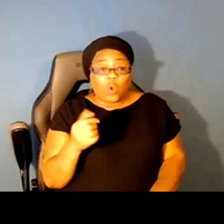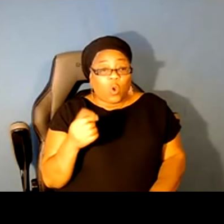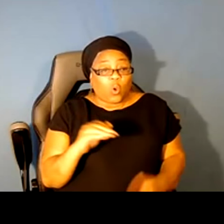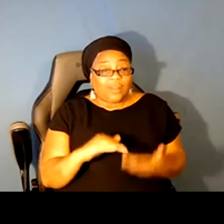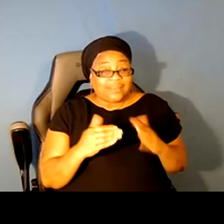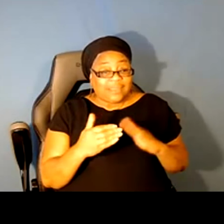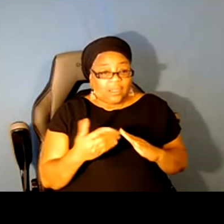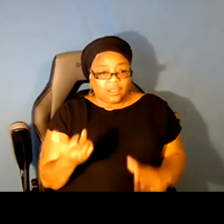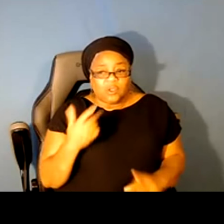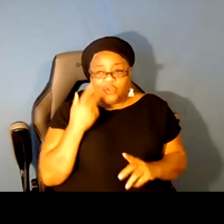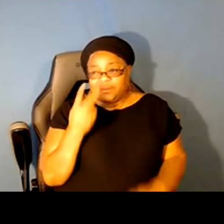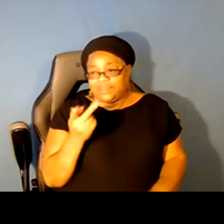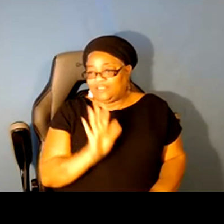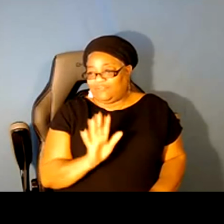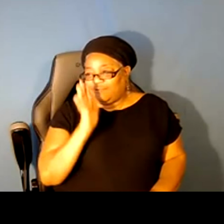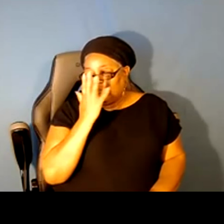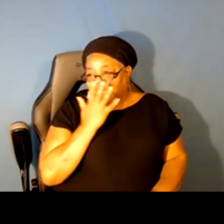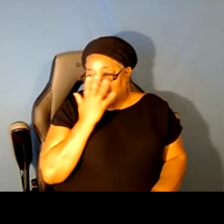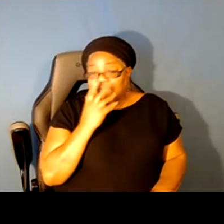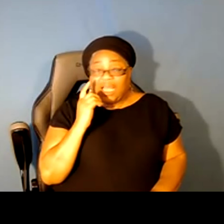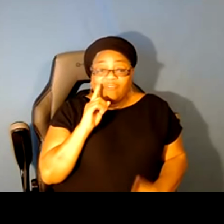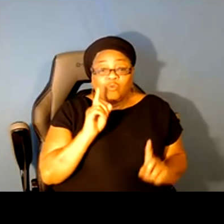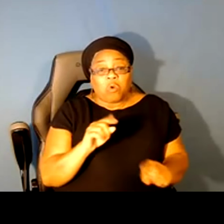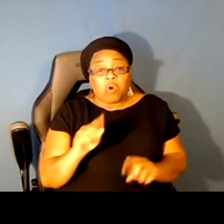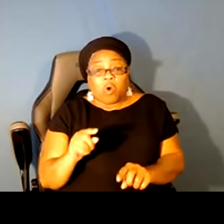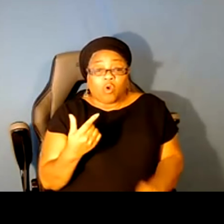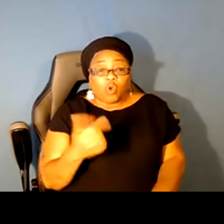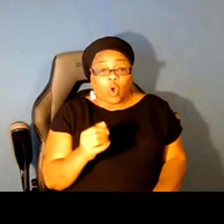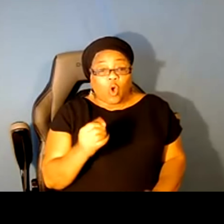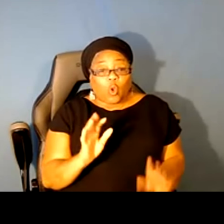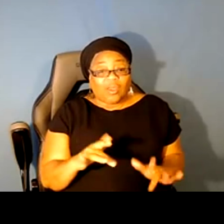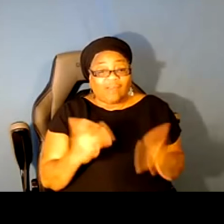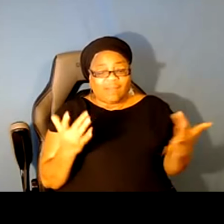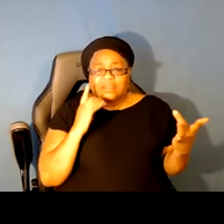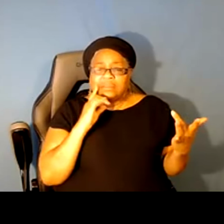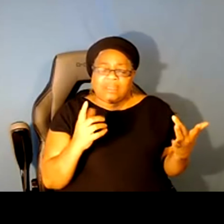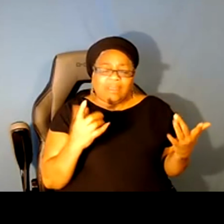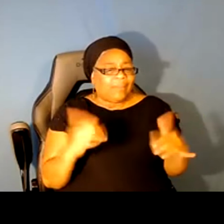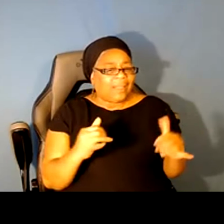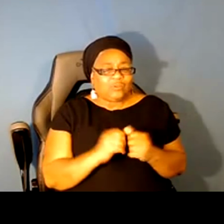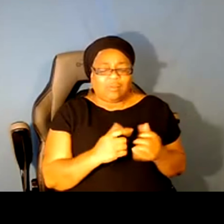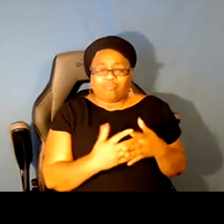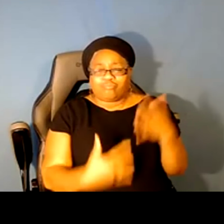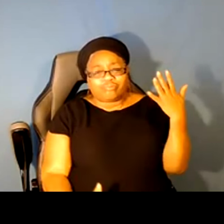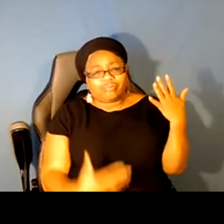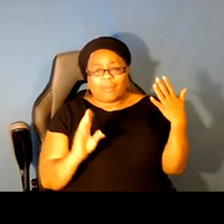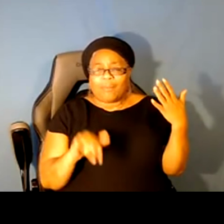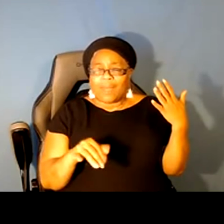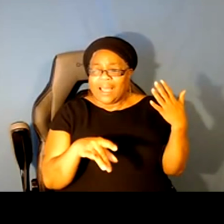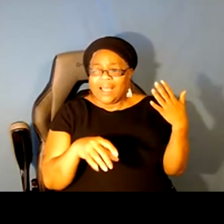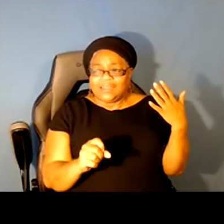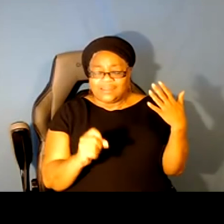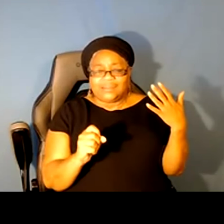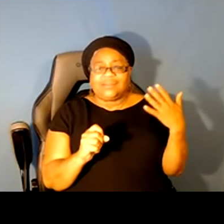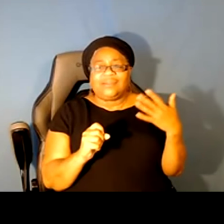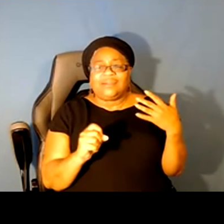his face. Let me just say it like that. If you've been to the Go-Go in the city, you've seen his face. He plays with a plethora of bands. I'm going to let the man talk, the man, the myth, the